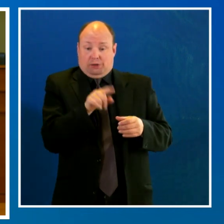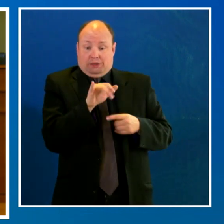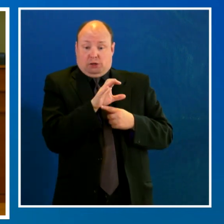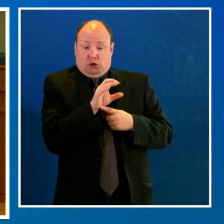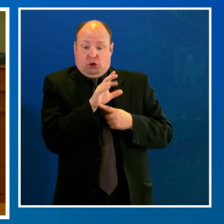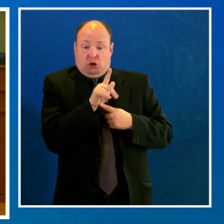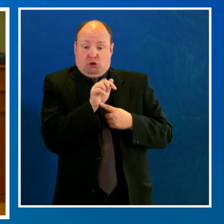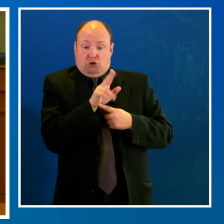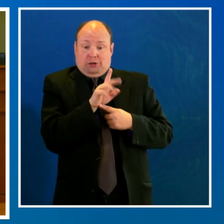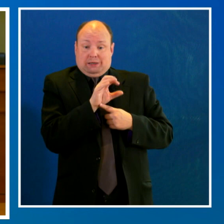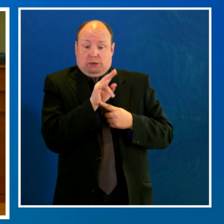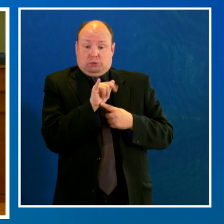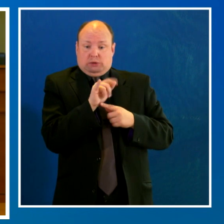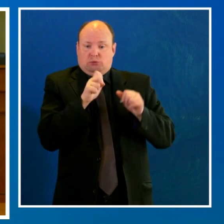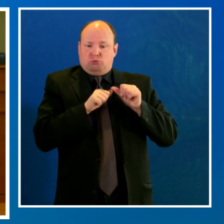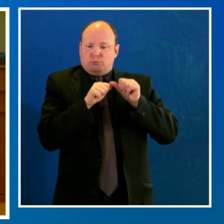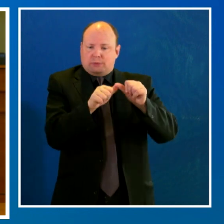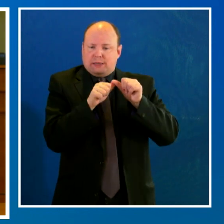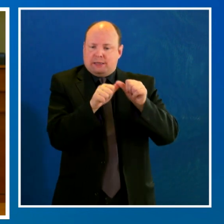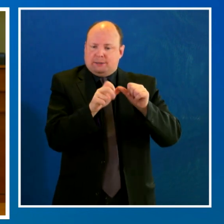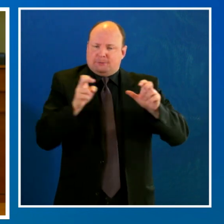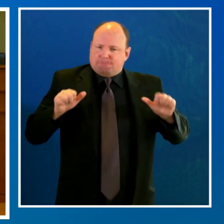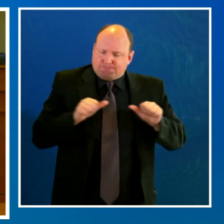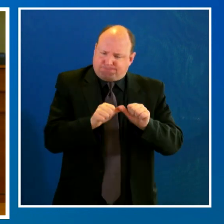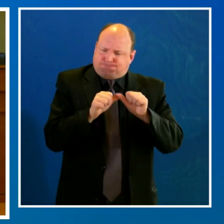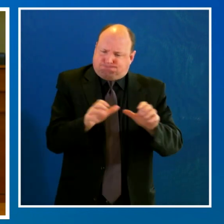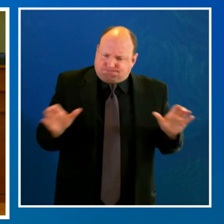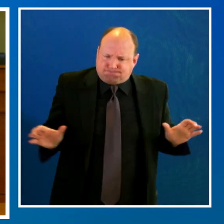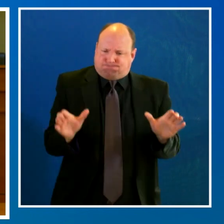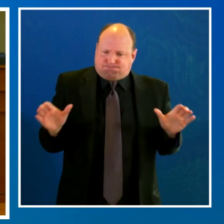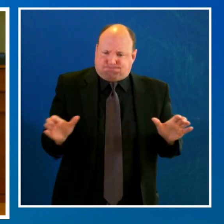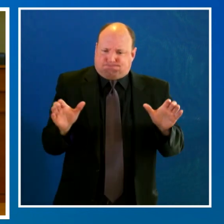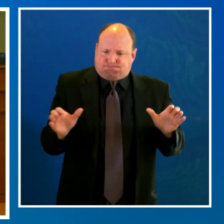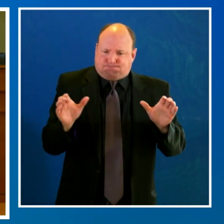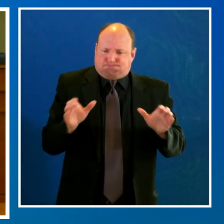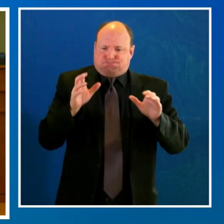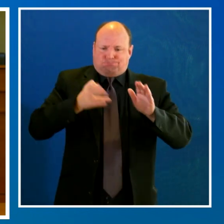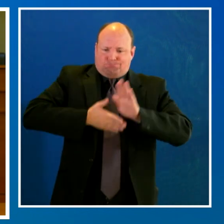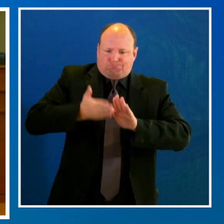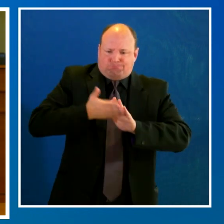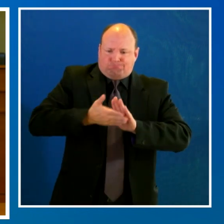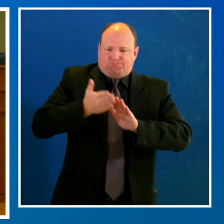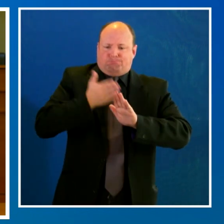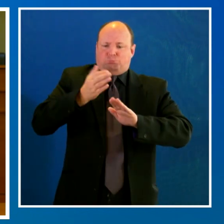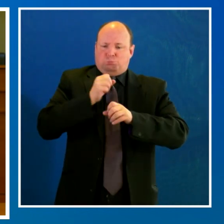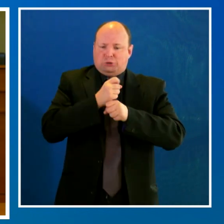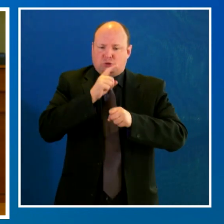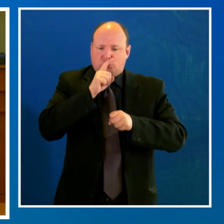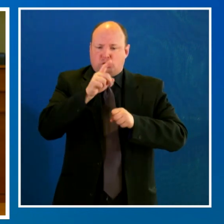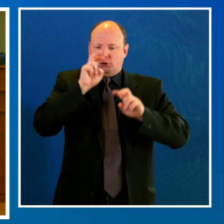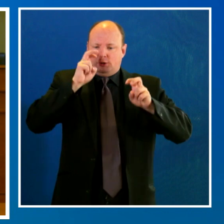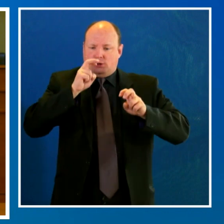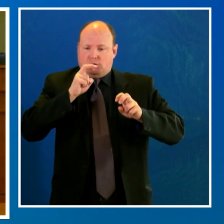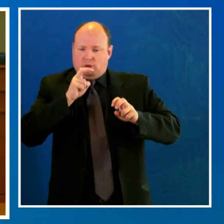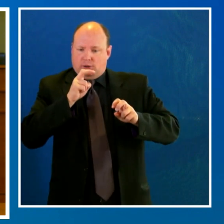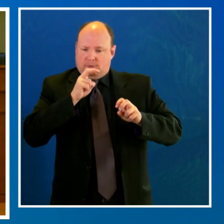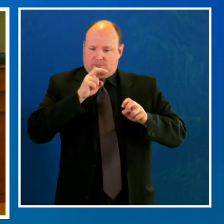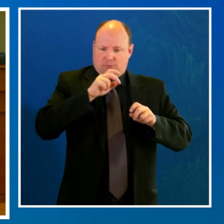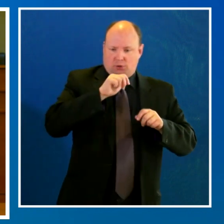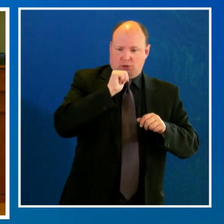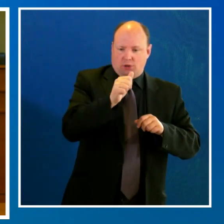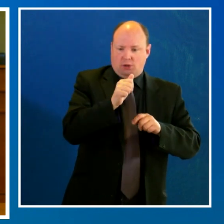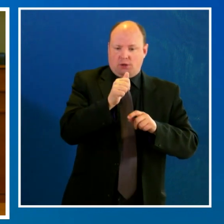by the pandemic. The beginning of this month, they accepted referrals for 400